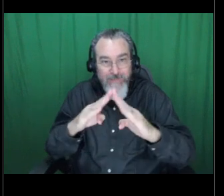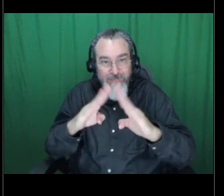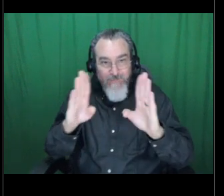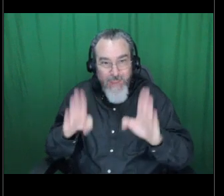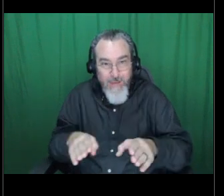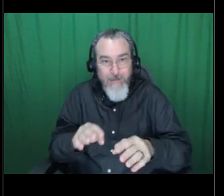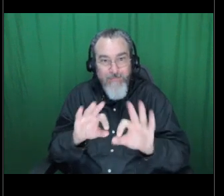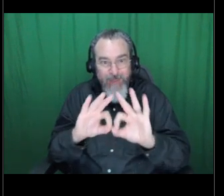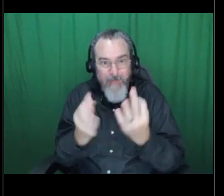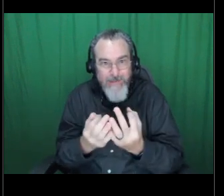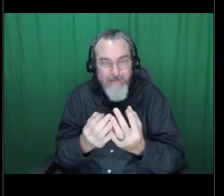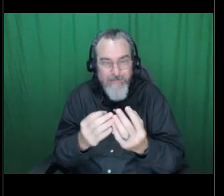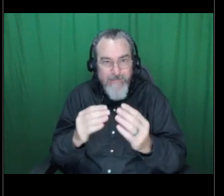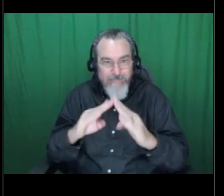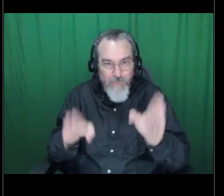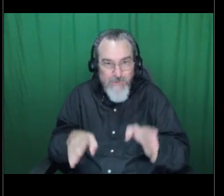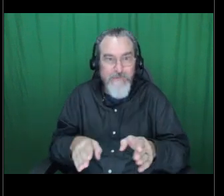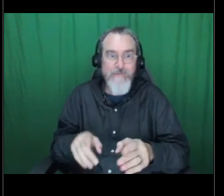are inclusive,